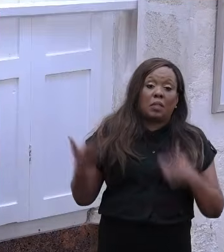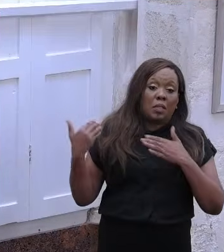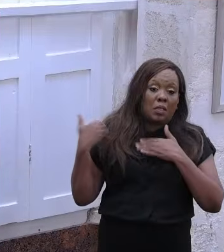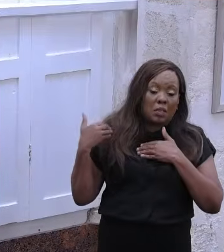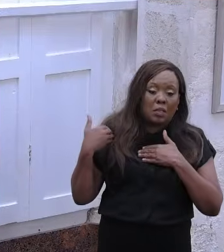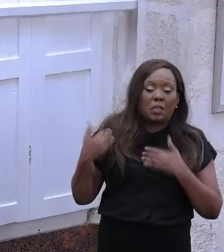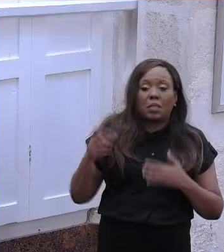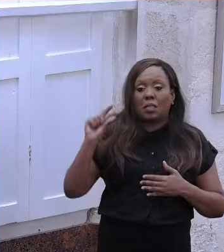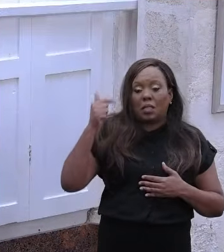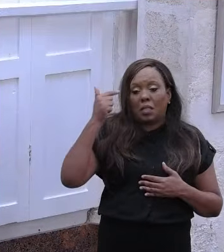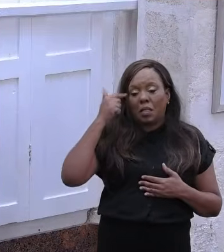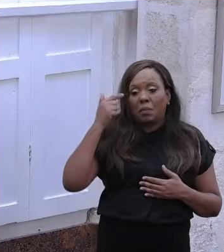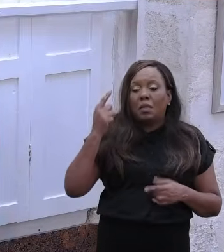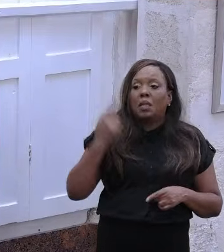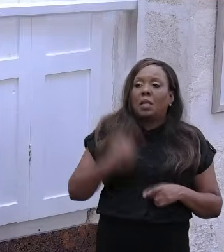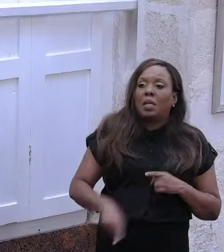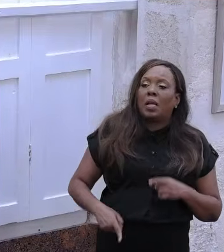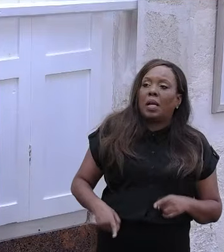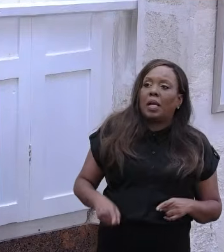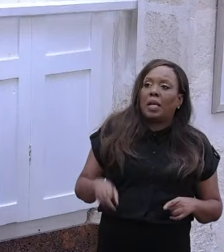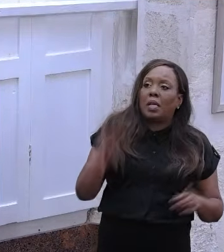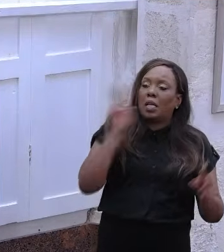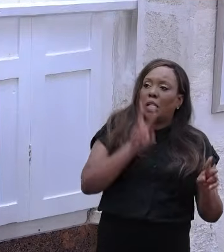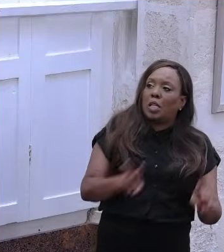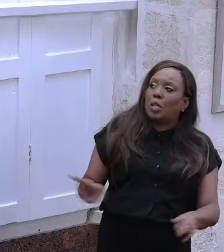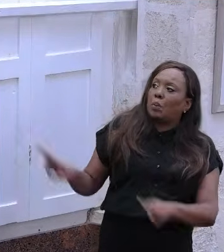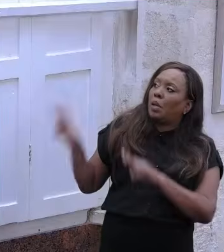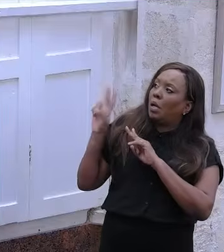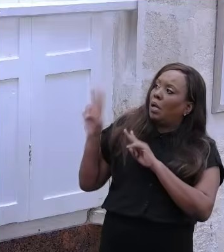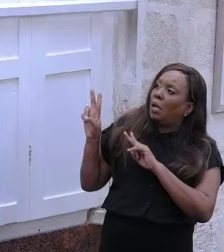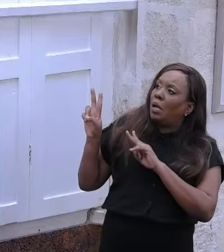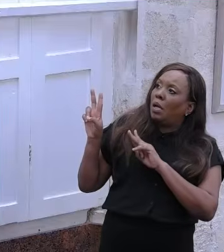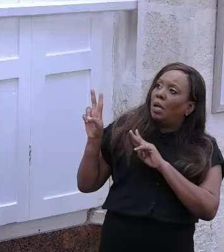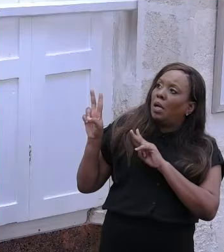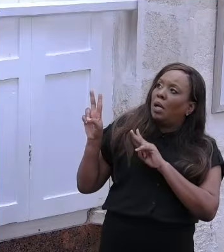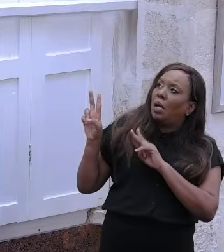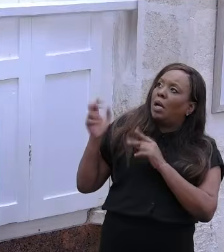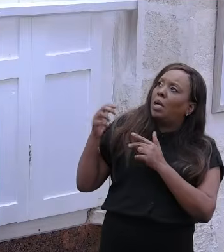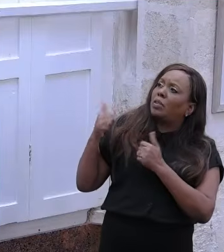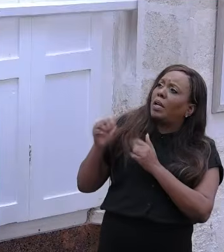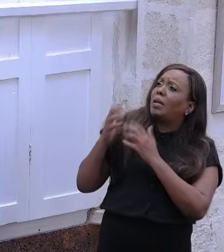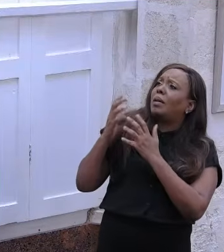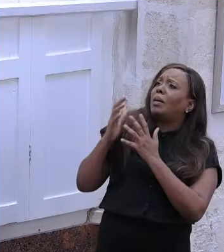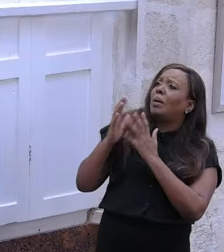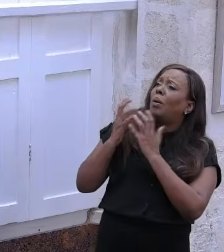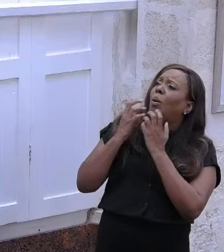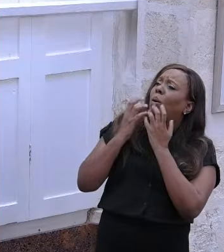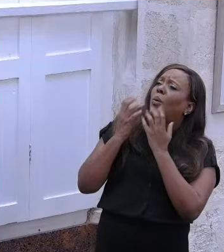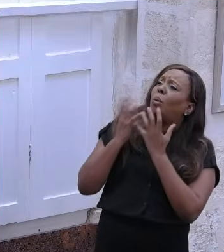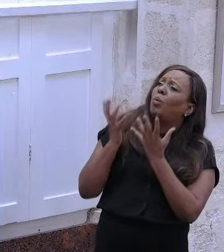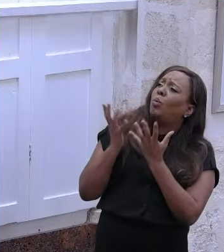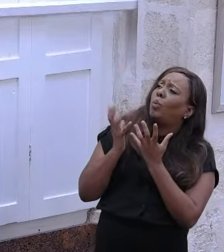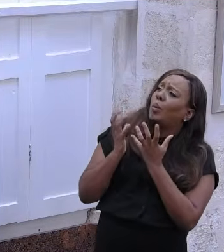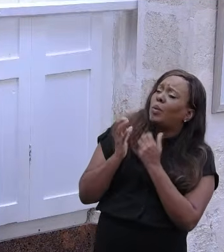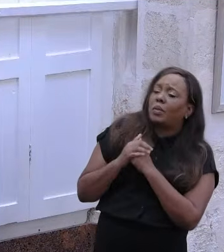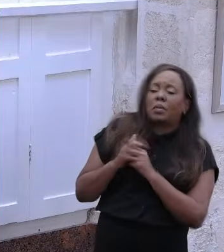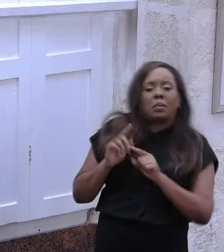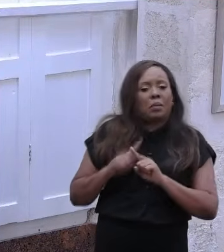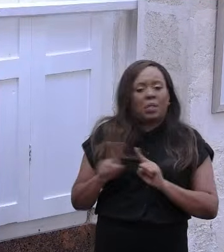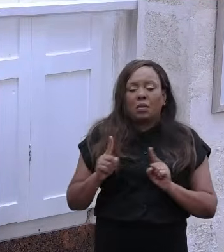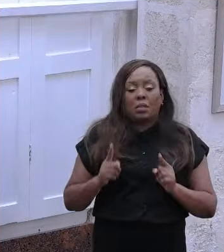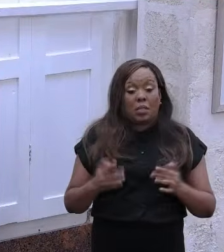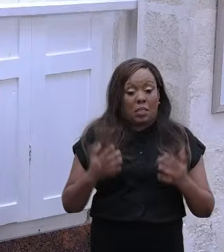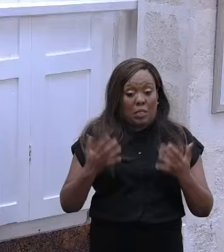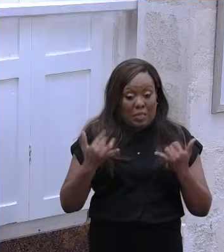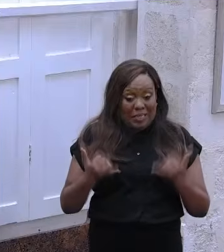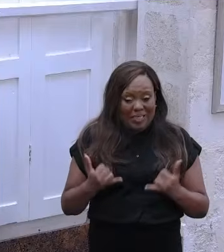the past so that people avoid the pain. What you do is you try to create the conditions, provide the